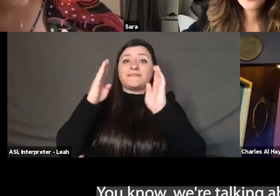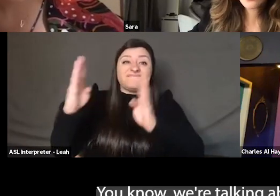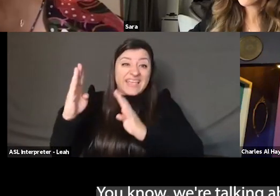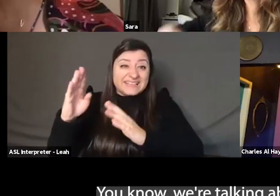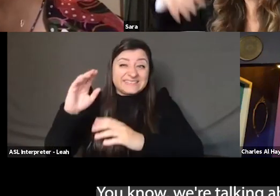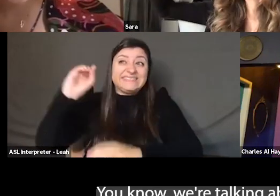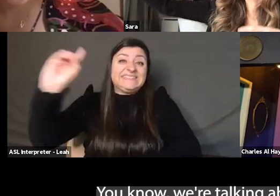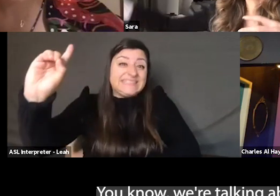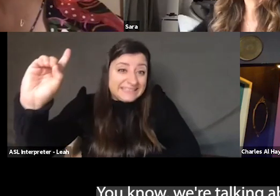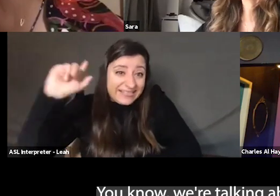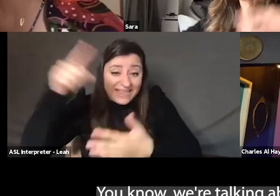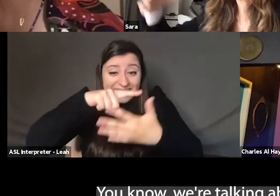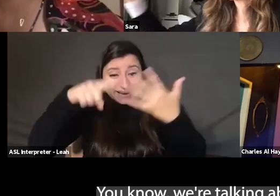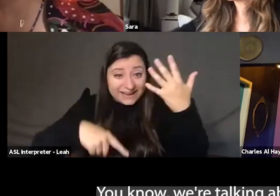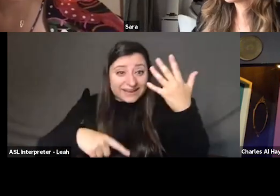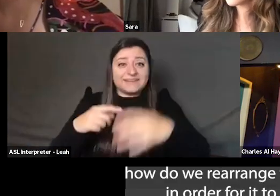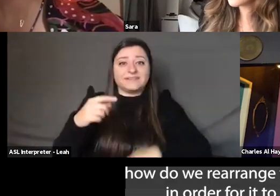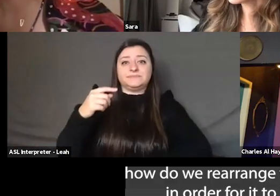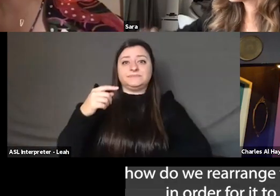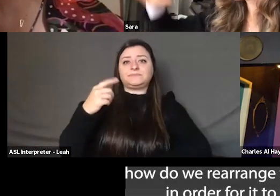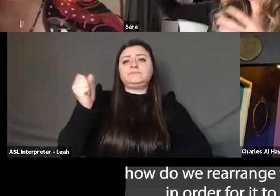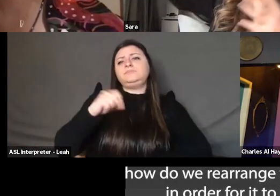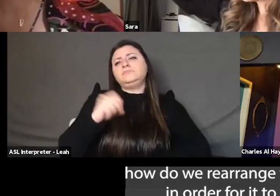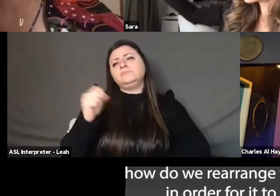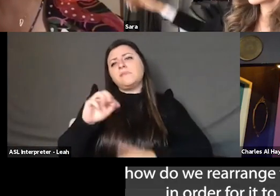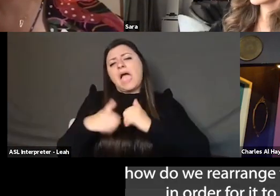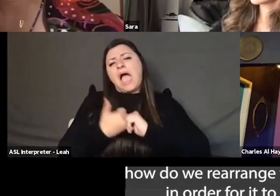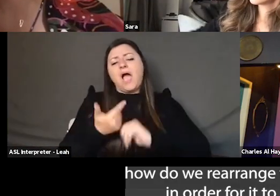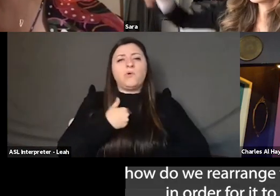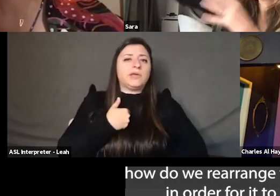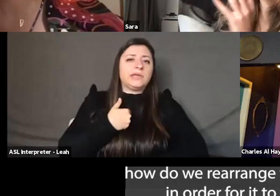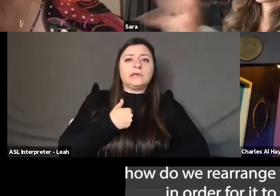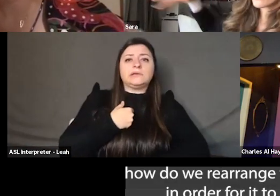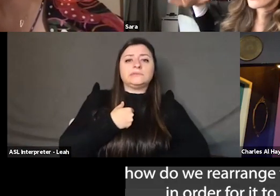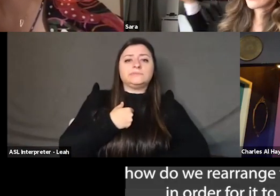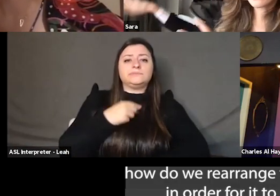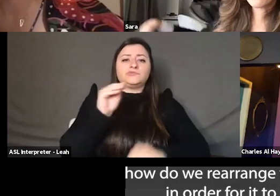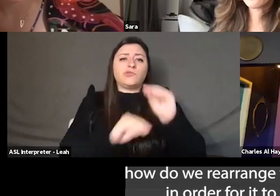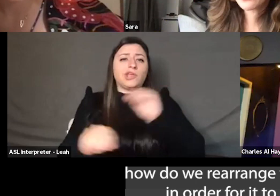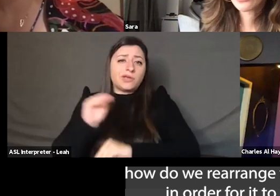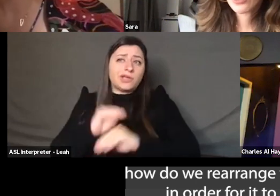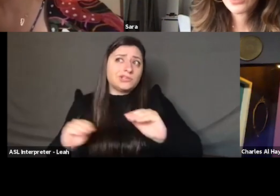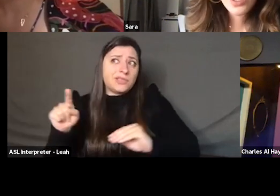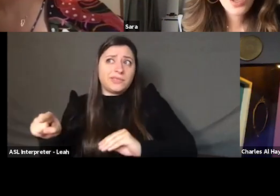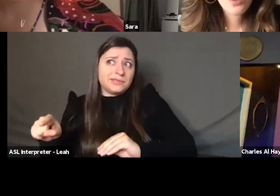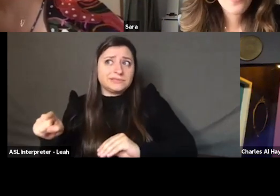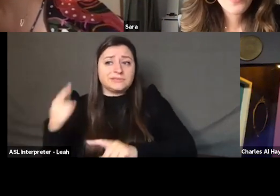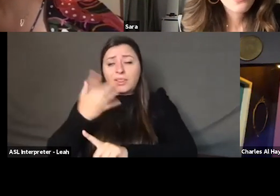know? Or talking about like, yeah, how do we rearrange this corner in order for it to